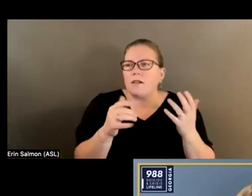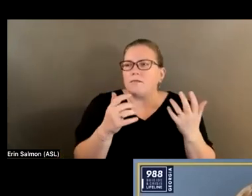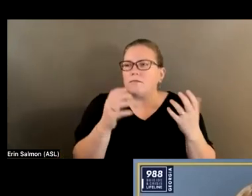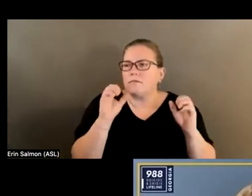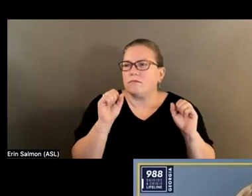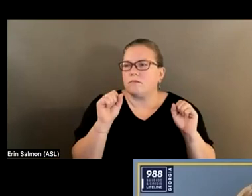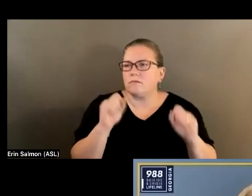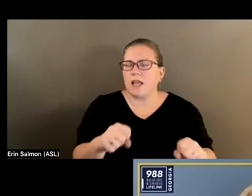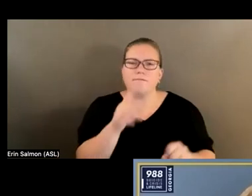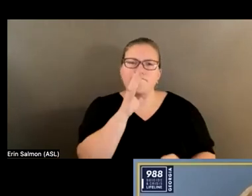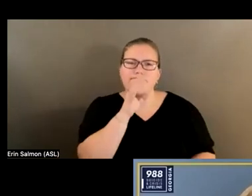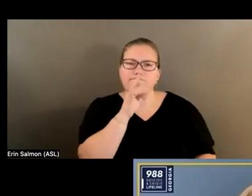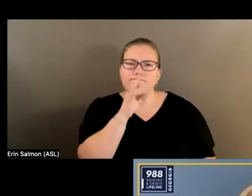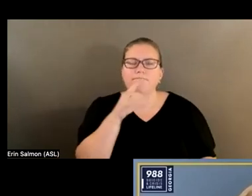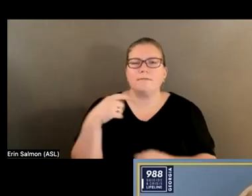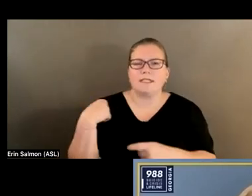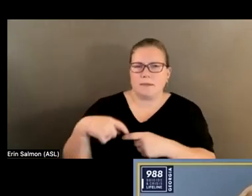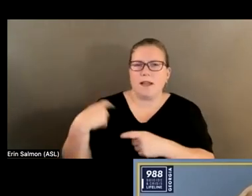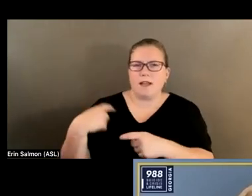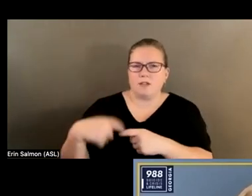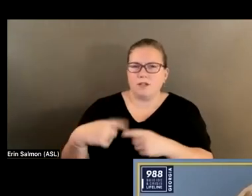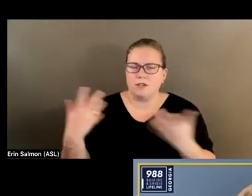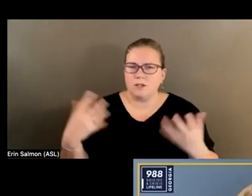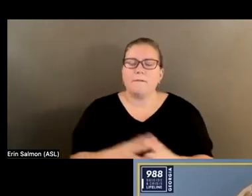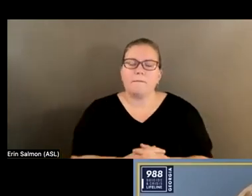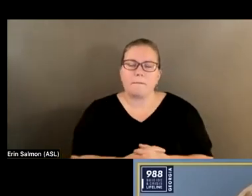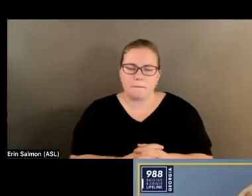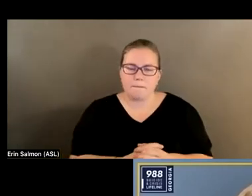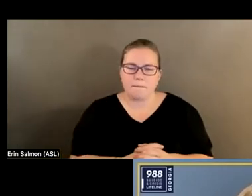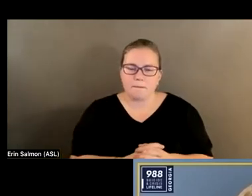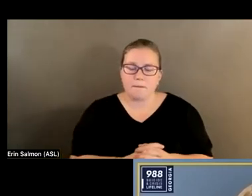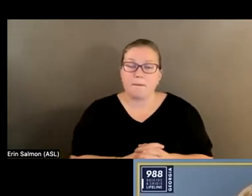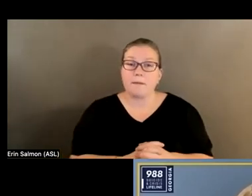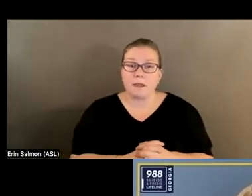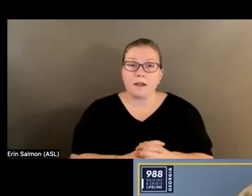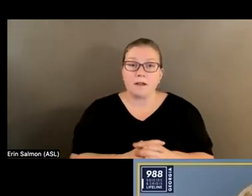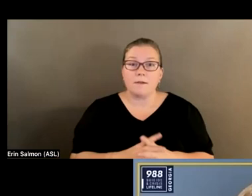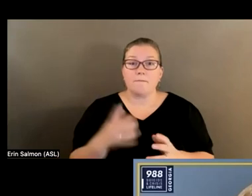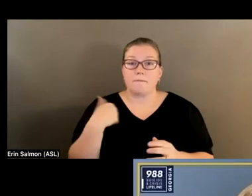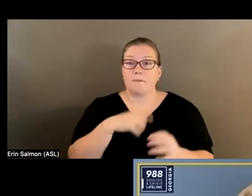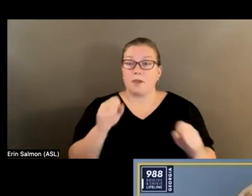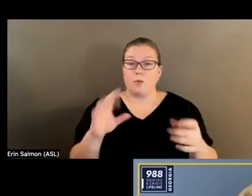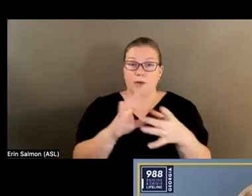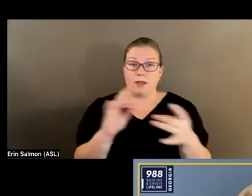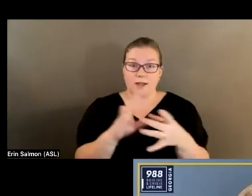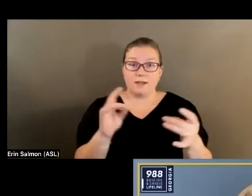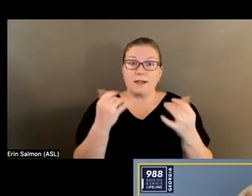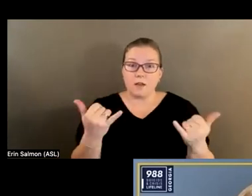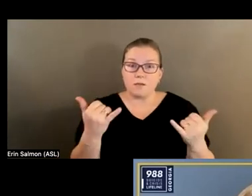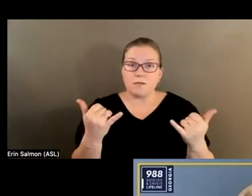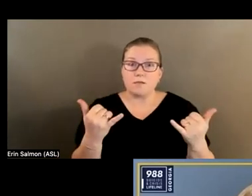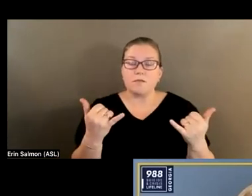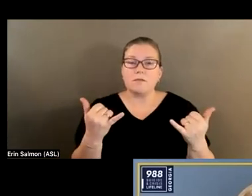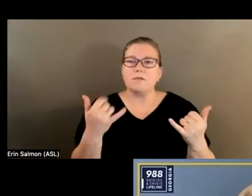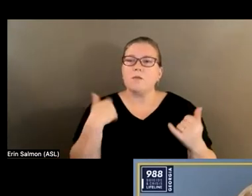who is a Spanish speaking respondent. And so what we can say is at this point,